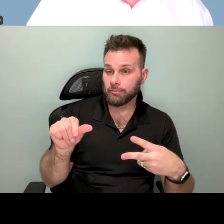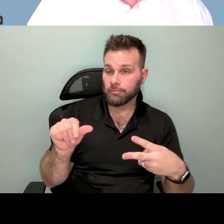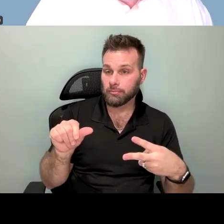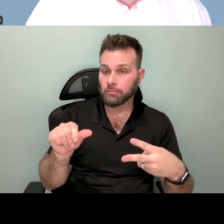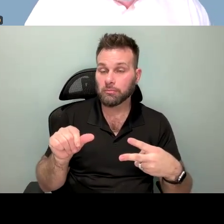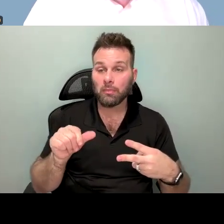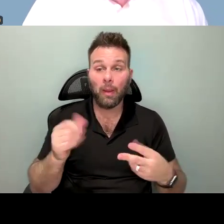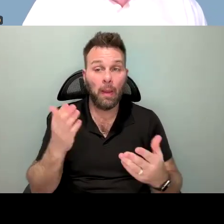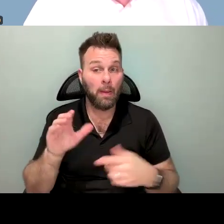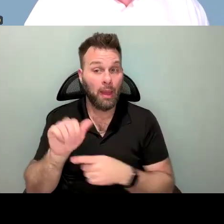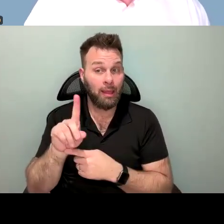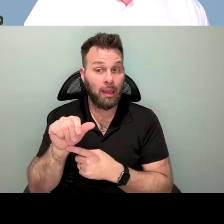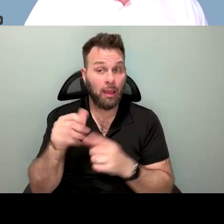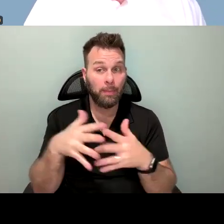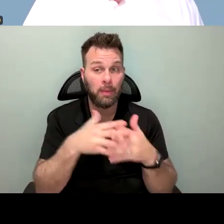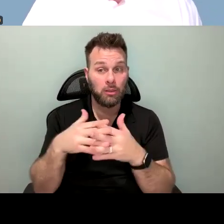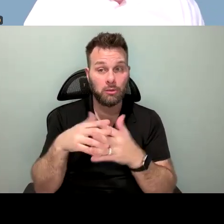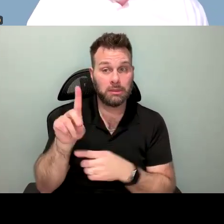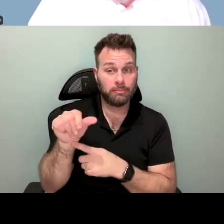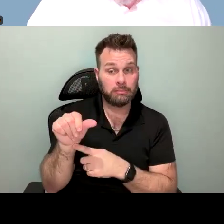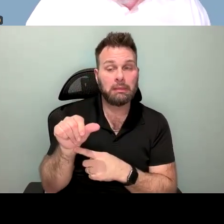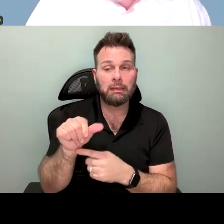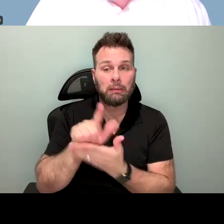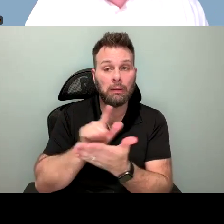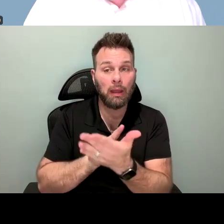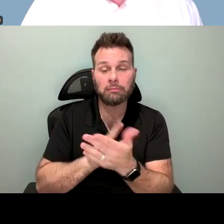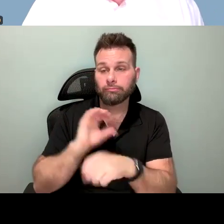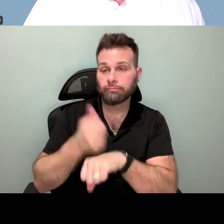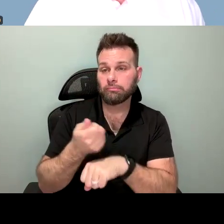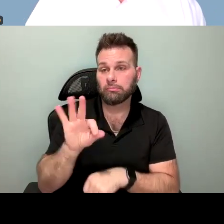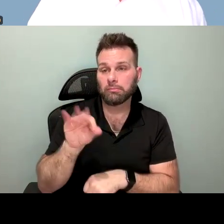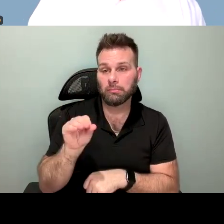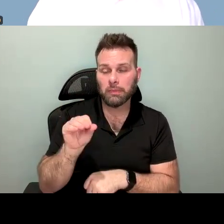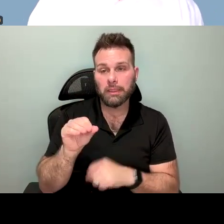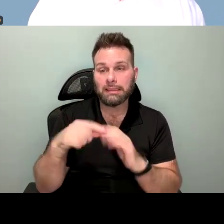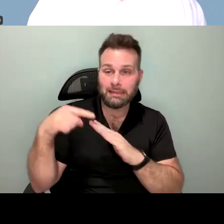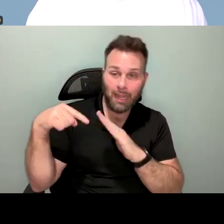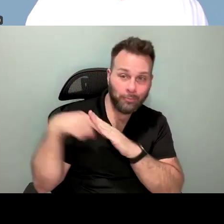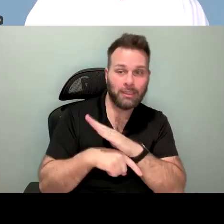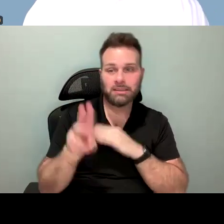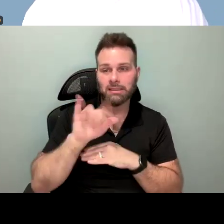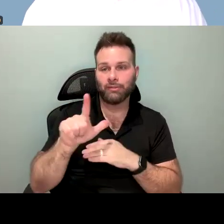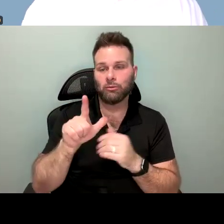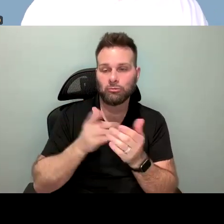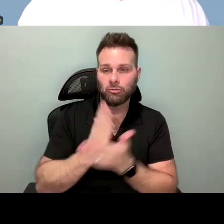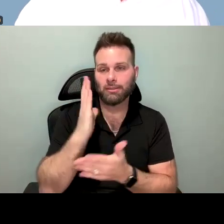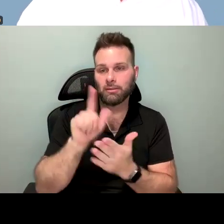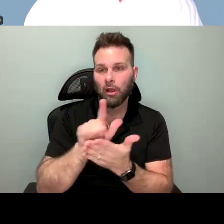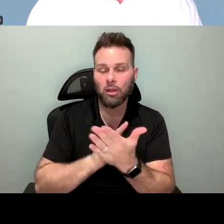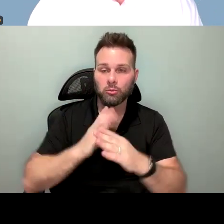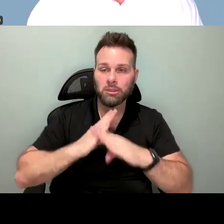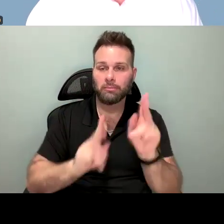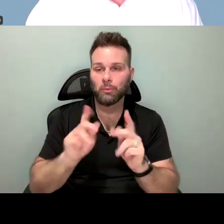might be unfamiliar with the ADA, it was enacted in 1990 and is one of the most comprehensive civil rights laws protecting people with